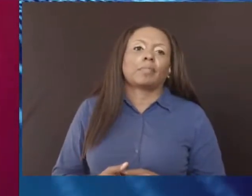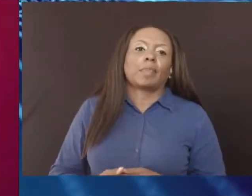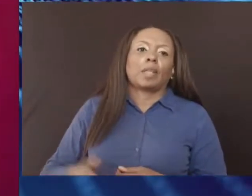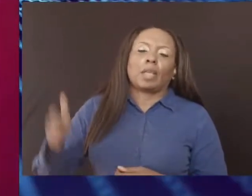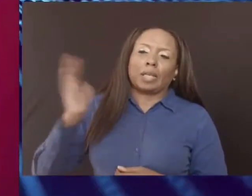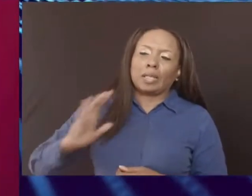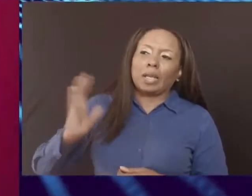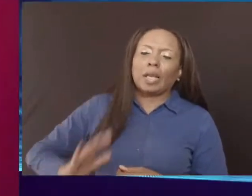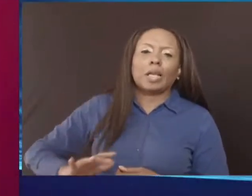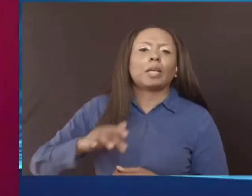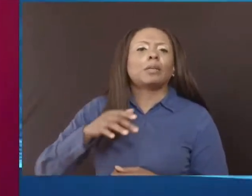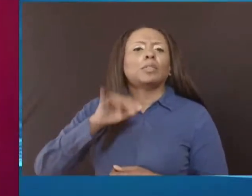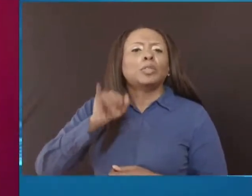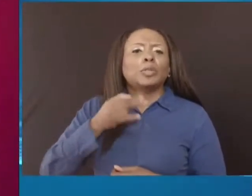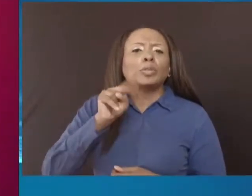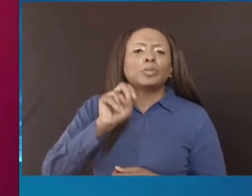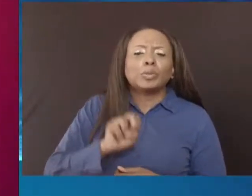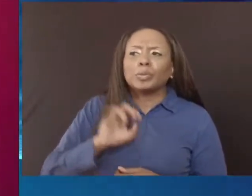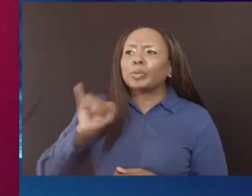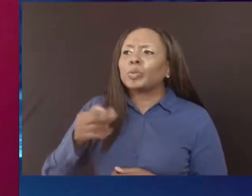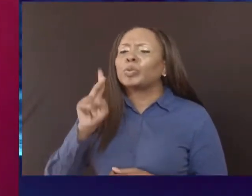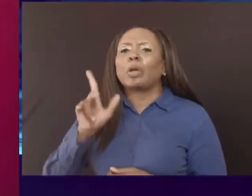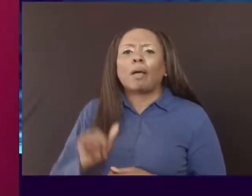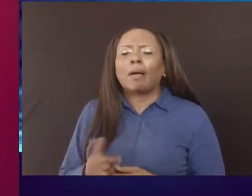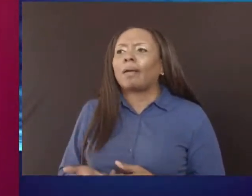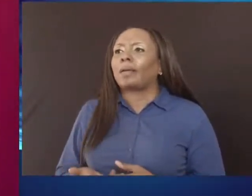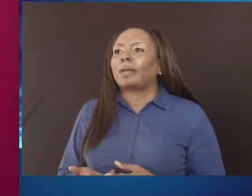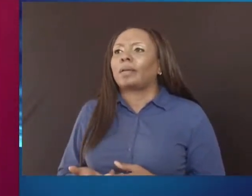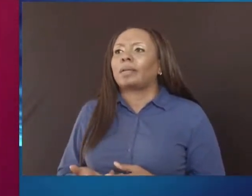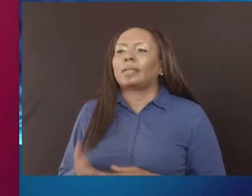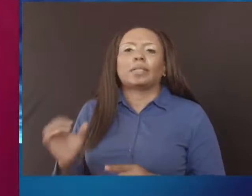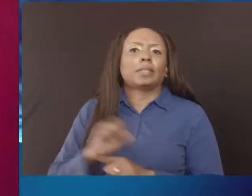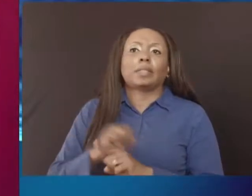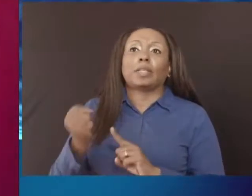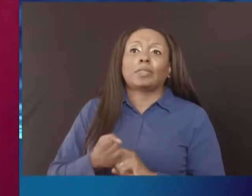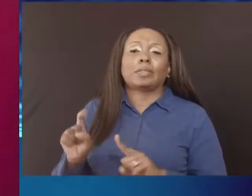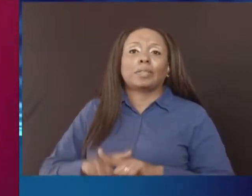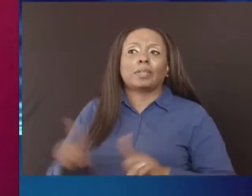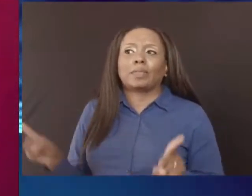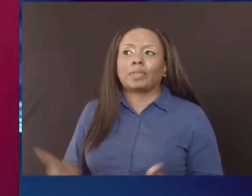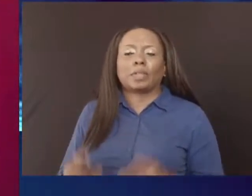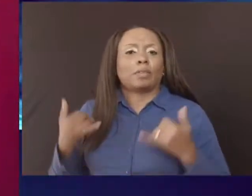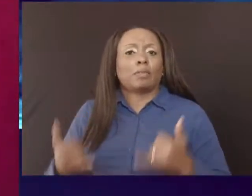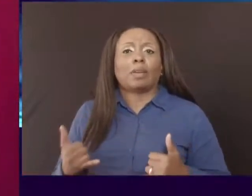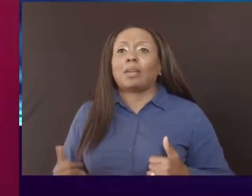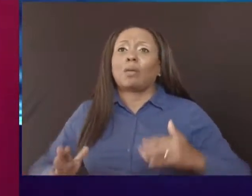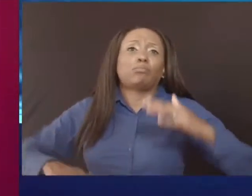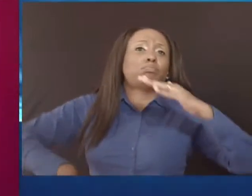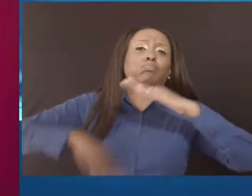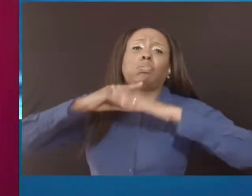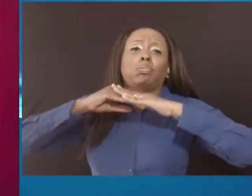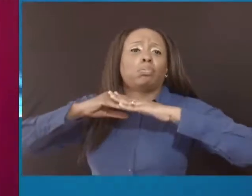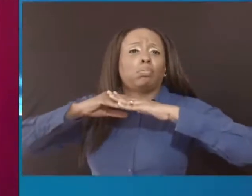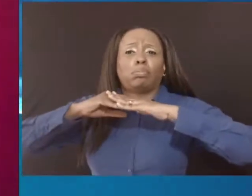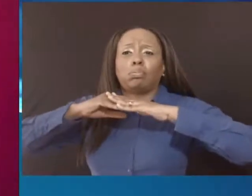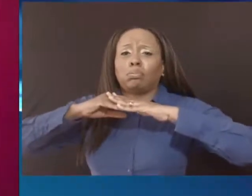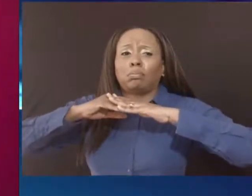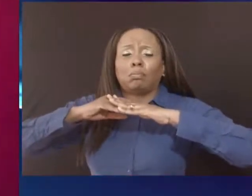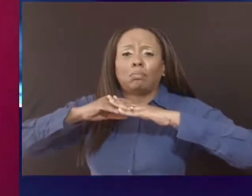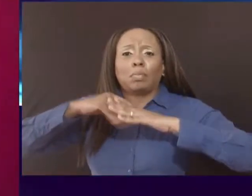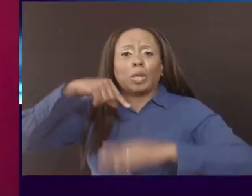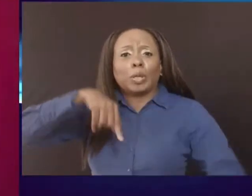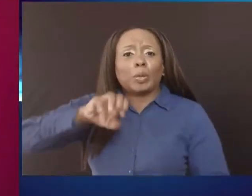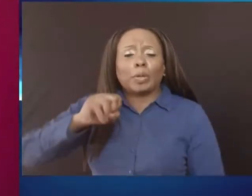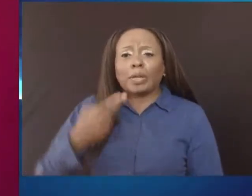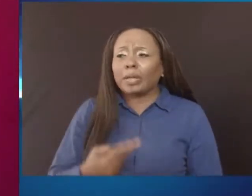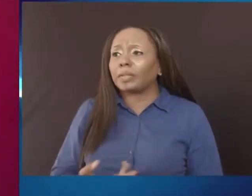we're getting to a situation in Barbados where we've maximized resources from the Ministry of Health, the QH, and from government.